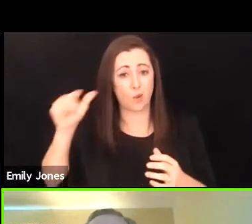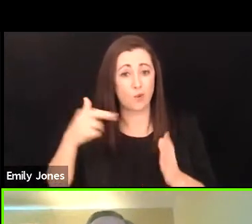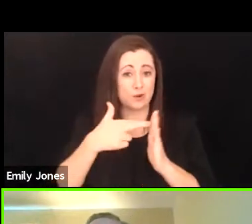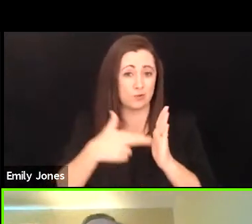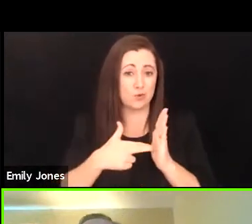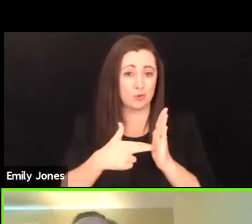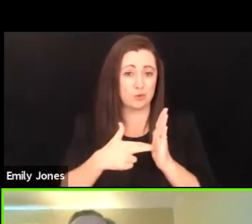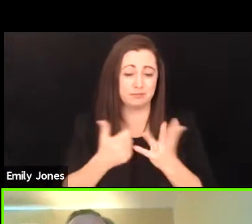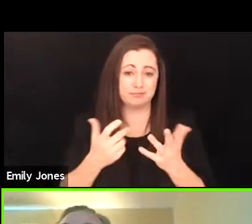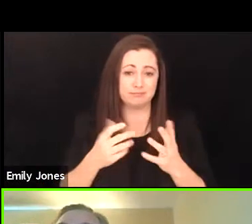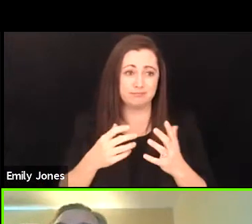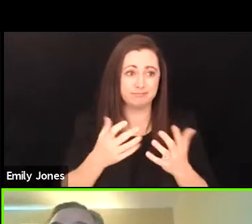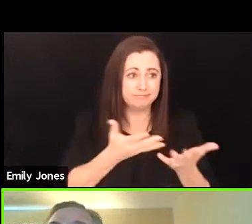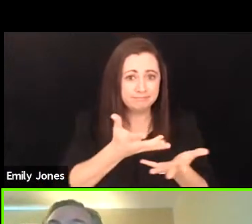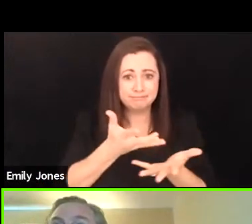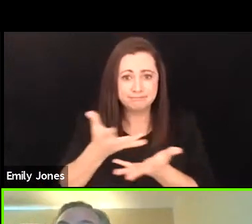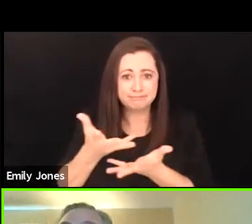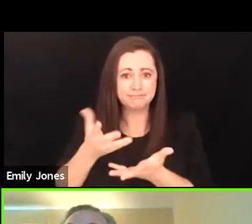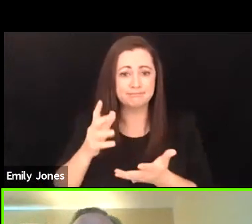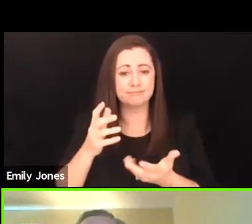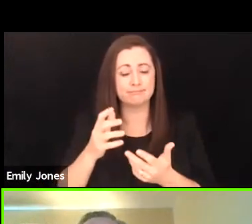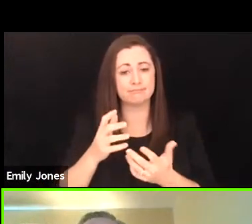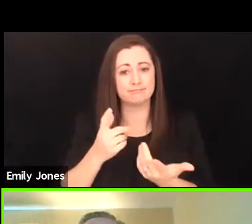a lot of times,